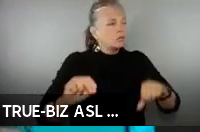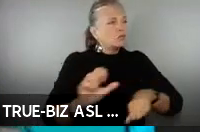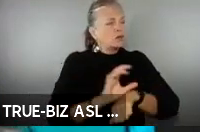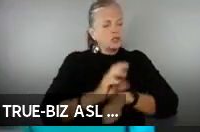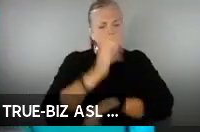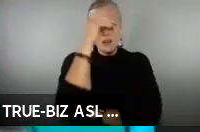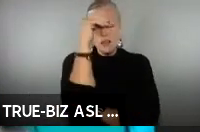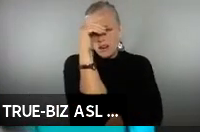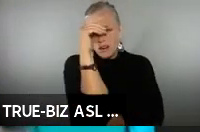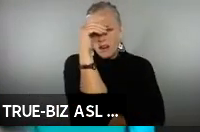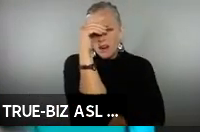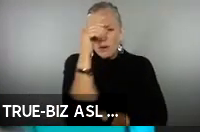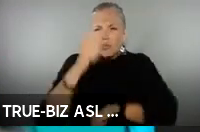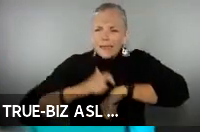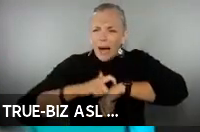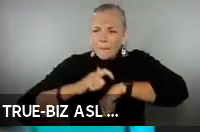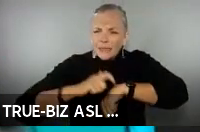Hey, what's the time?